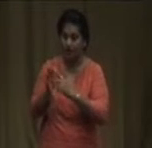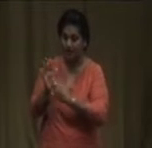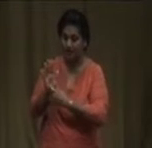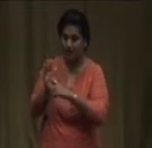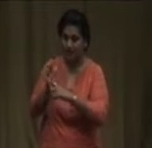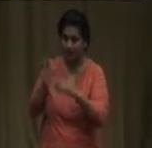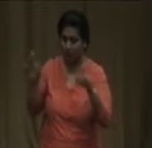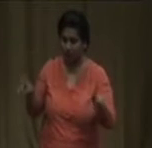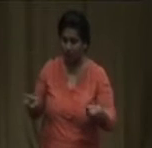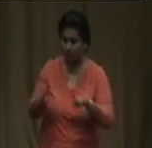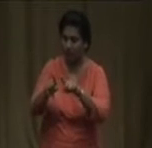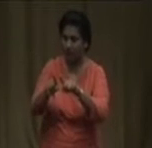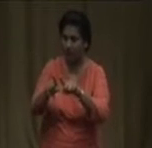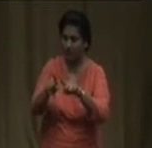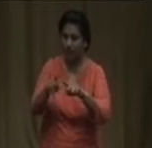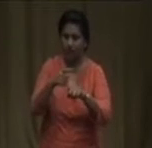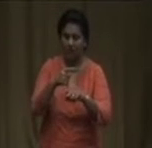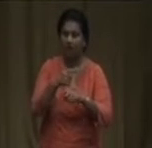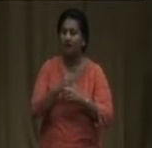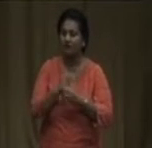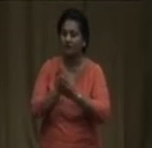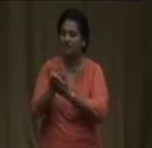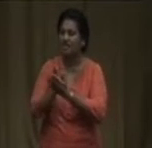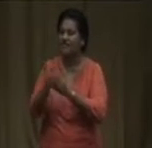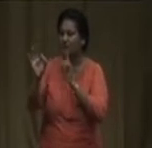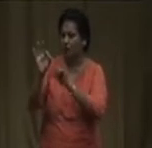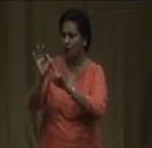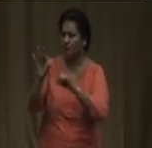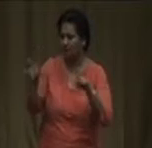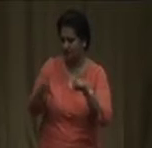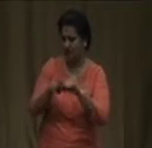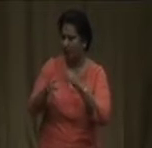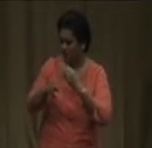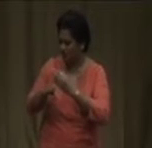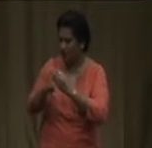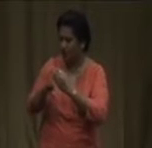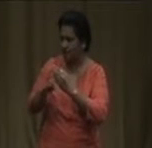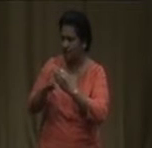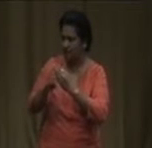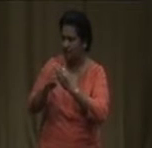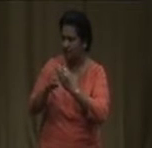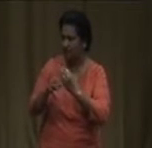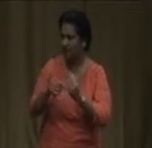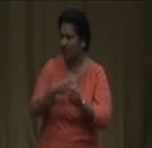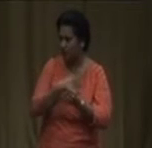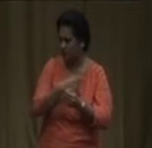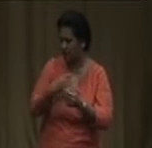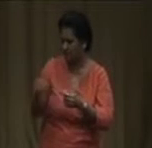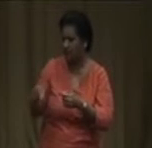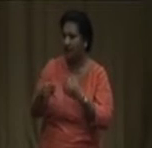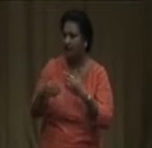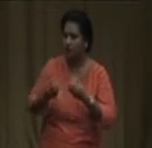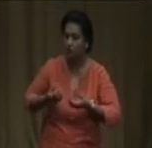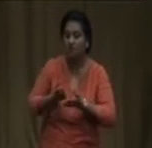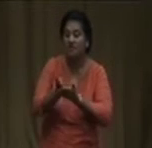community service goals of all our publicly funded institutions. We all have a commitment to public service. From